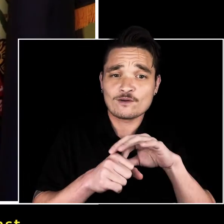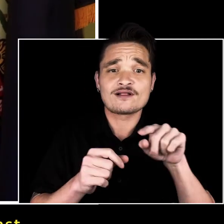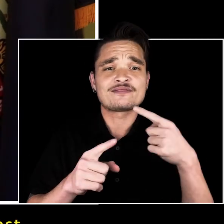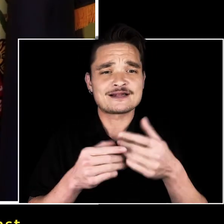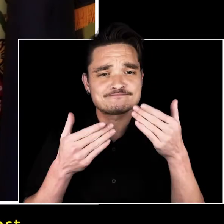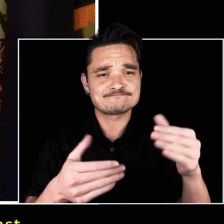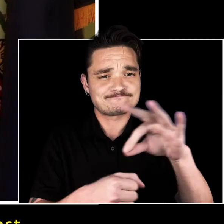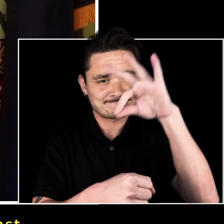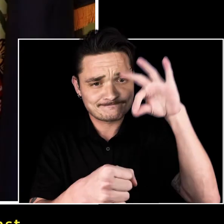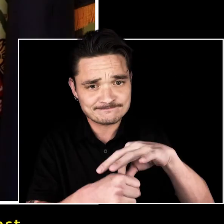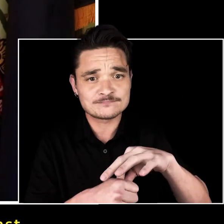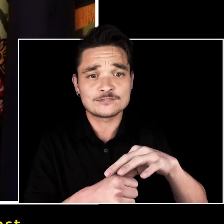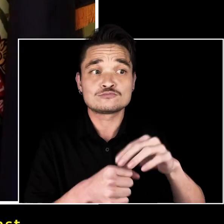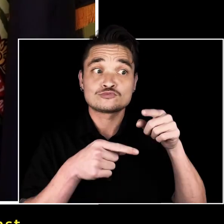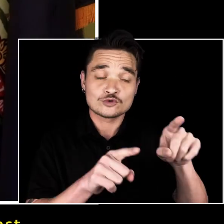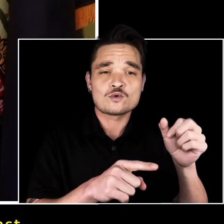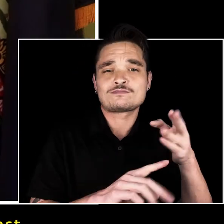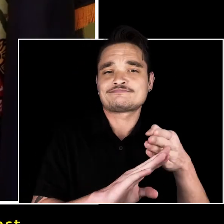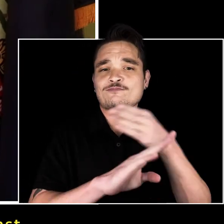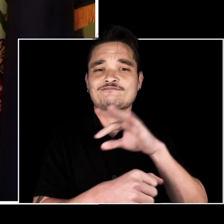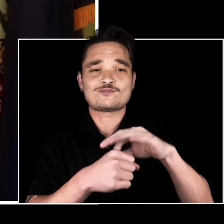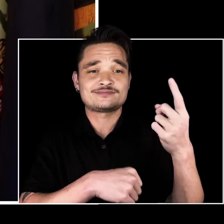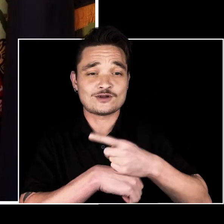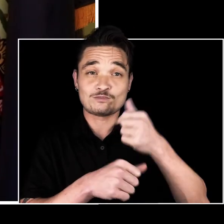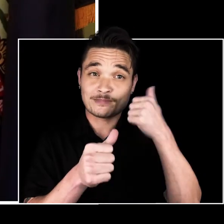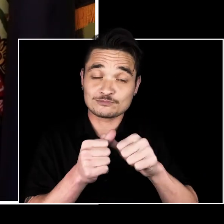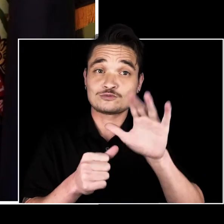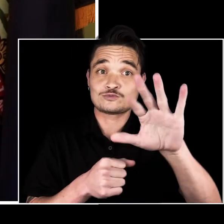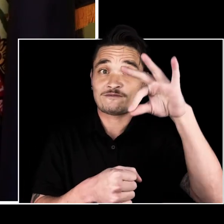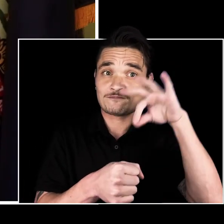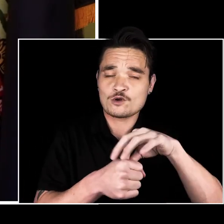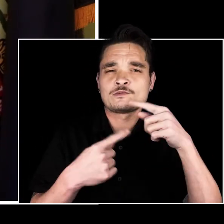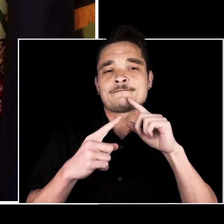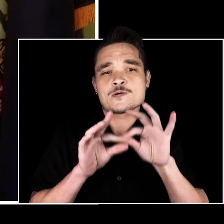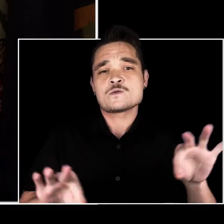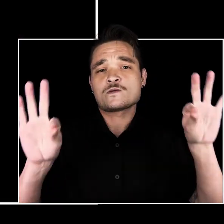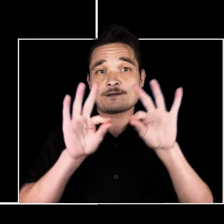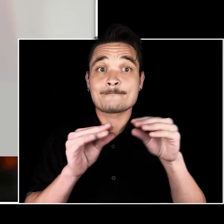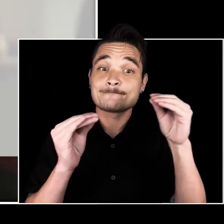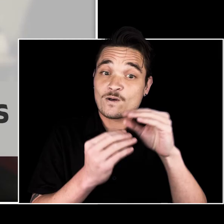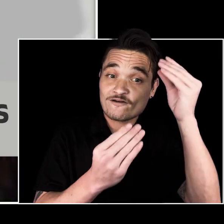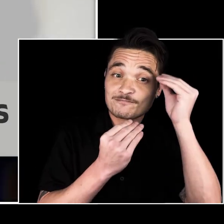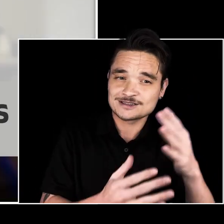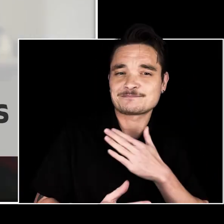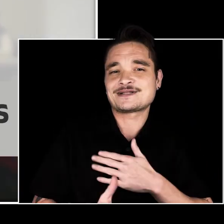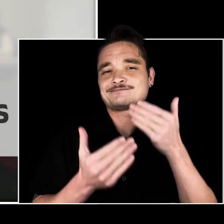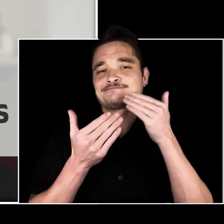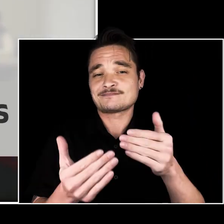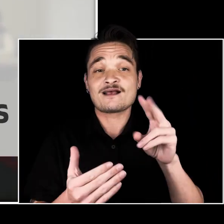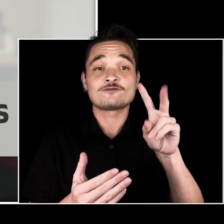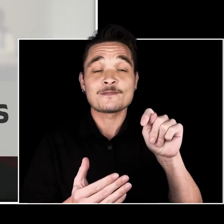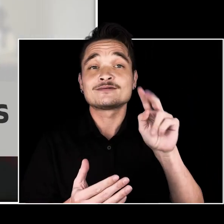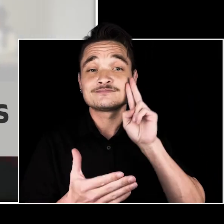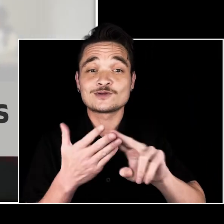to vote and then cast your ballot on or before Election Day. Remember, your vote is your voice. For more information, please